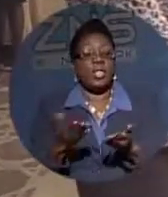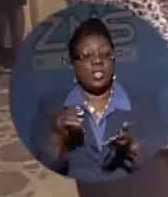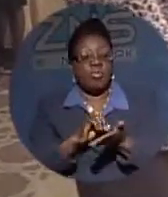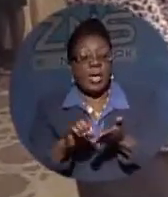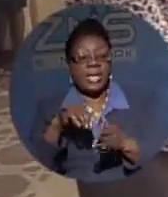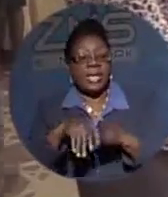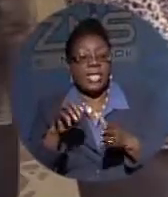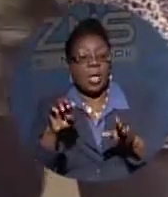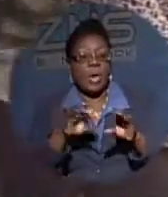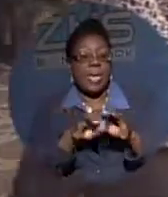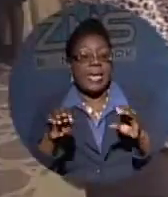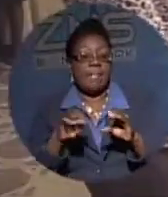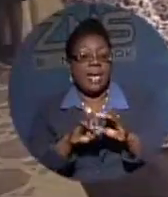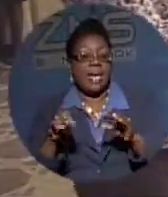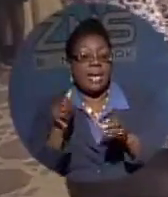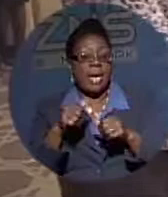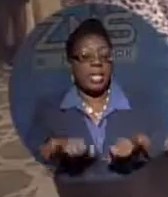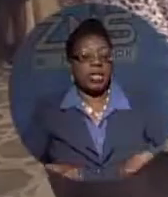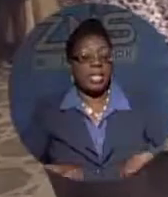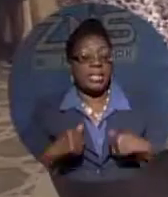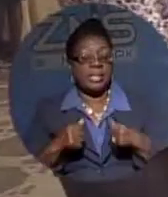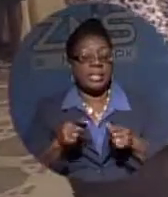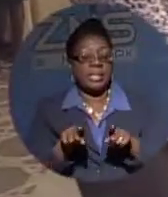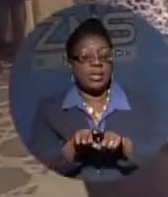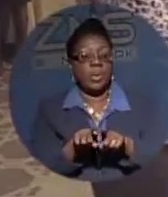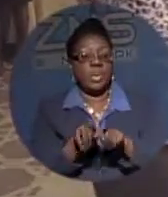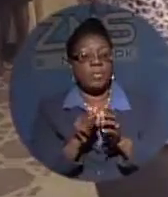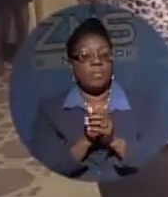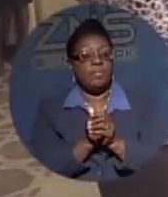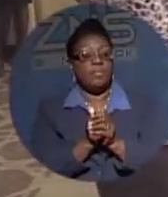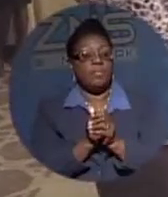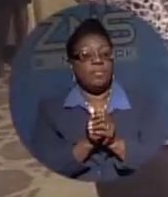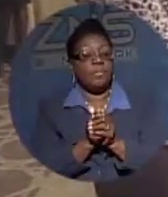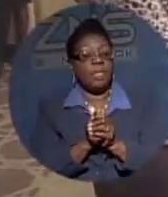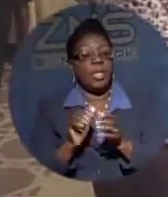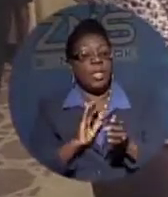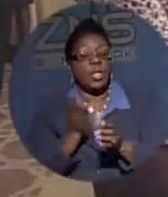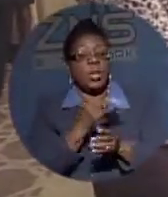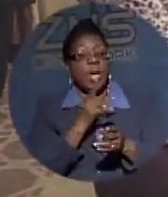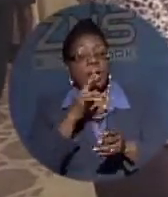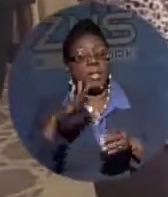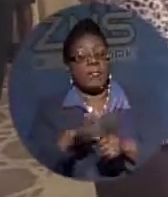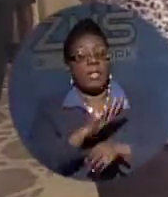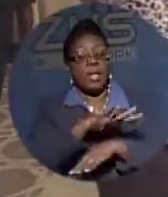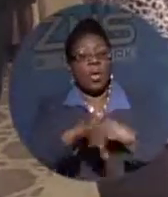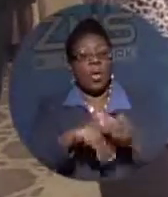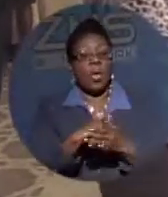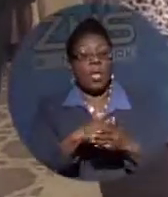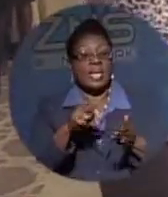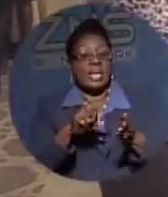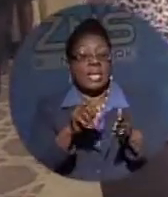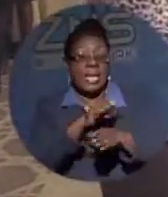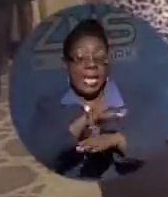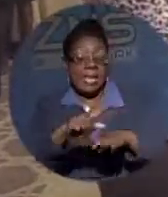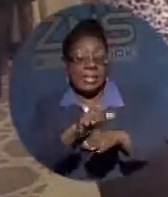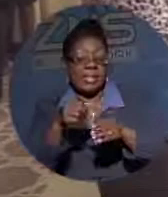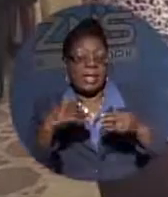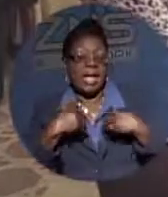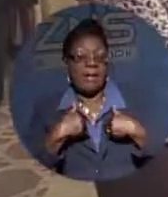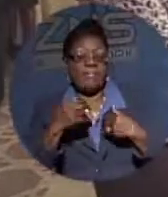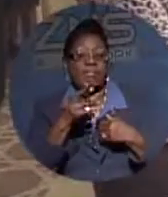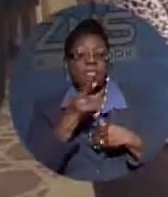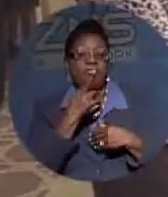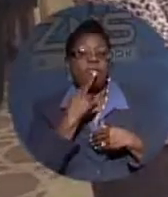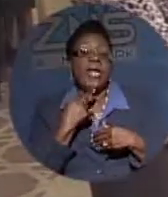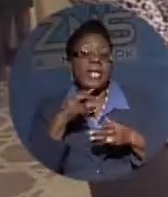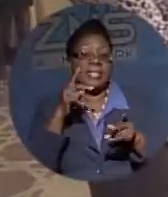email address, even though it's not a required field, so that we can contact you. Now, you are to fill in all the fields that have the red star at it,